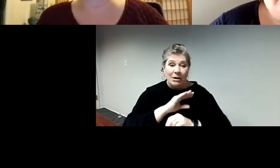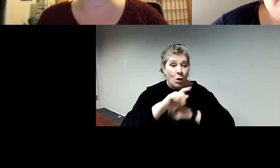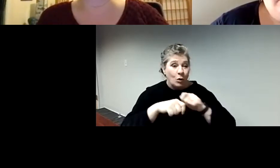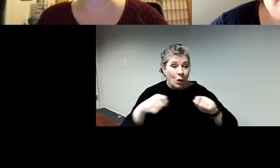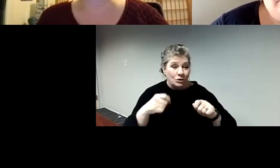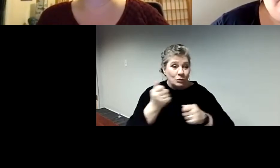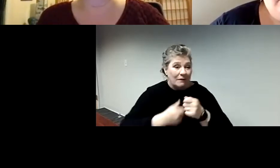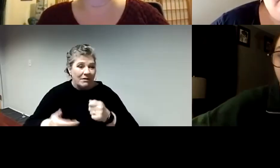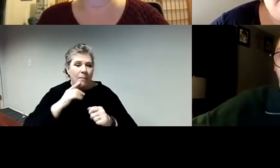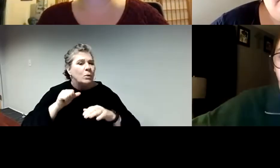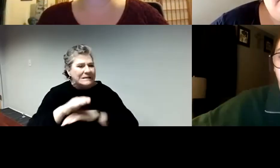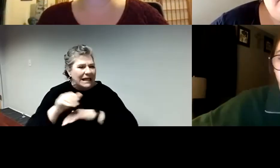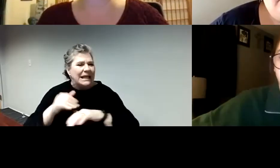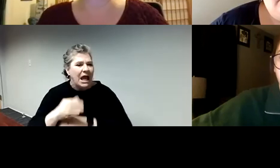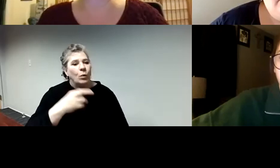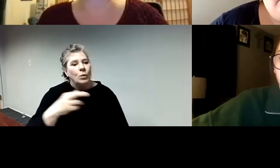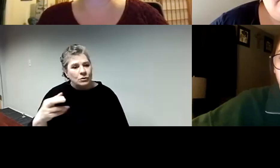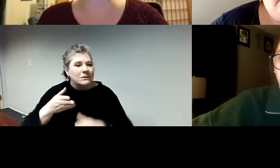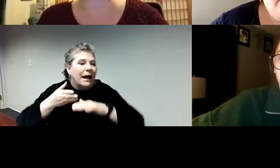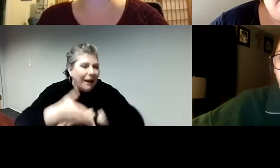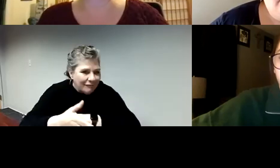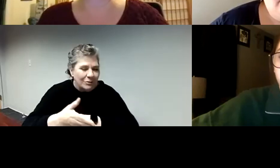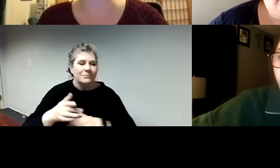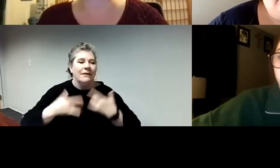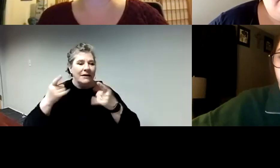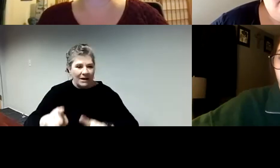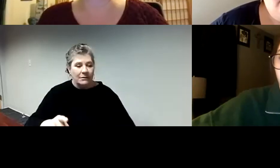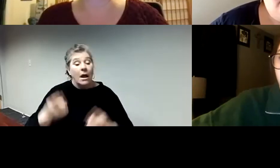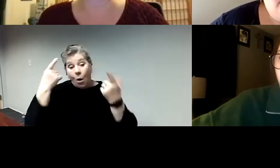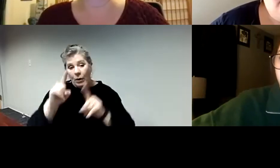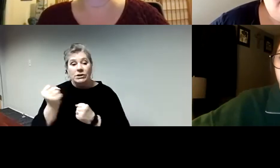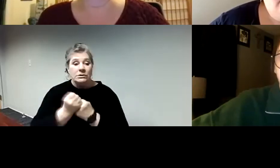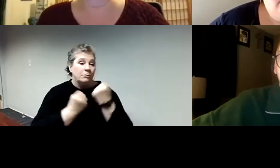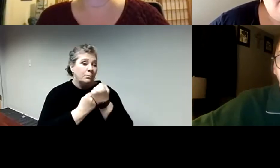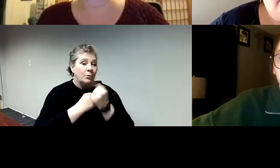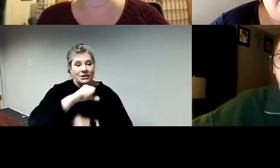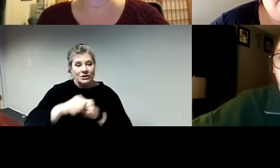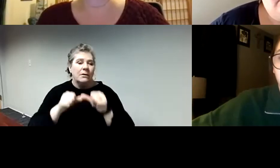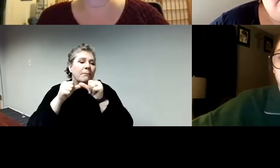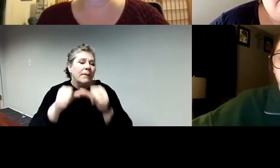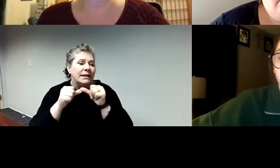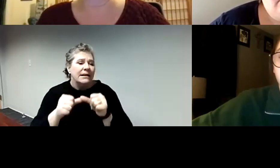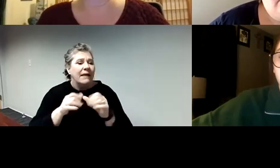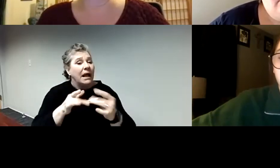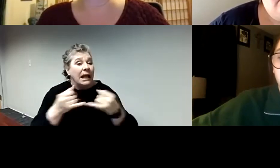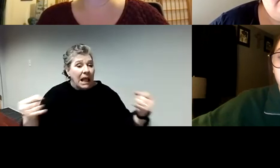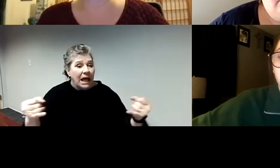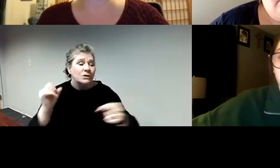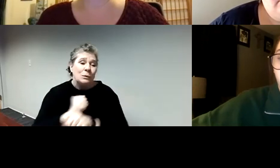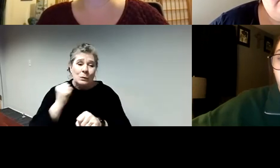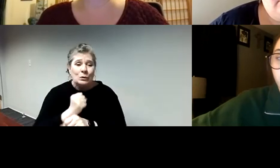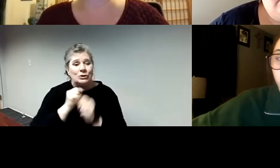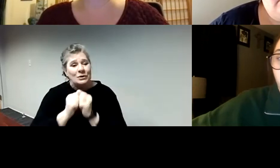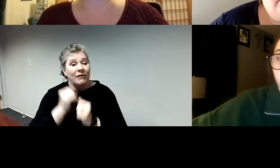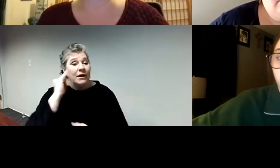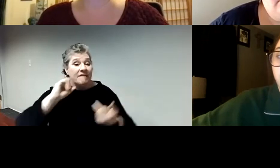but we will be sending out resources after. We agree to support one another to maintain these guidelines in our work together. If